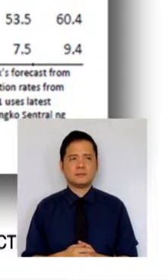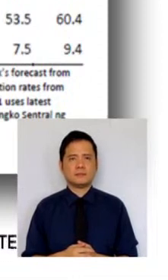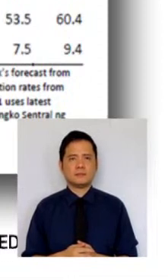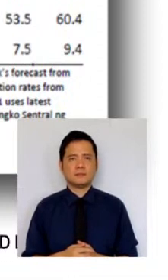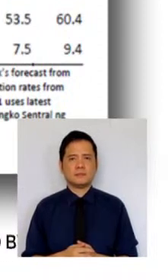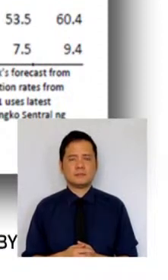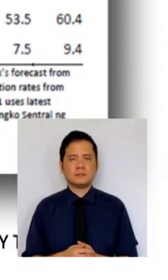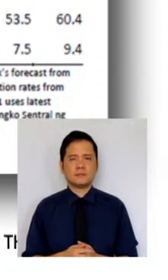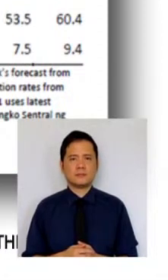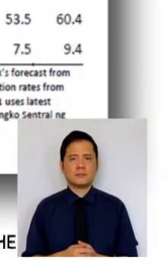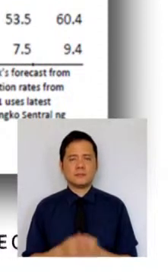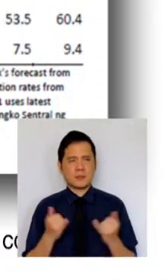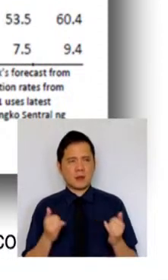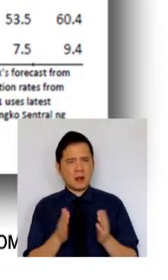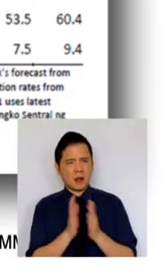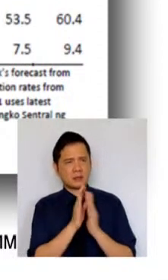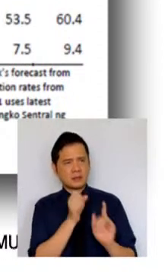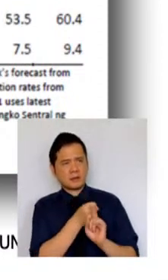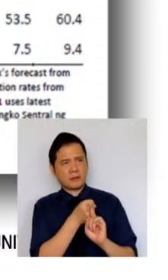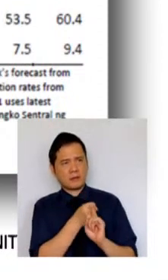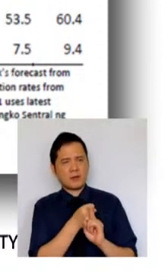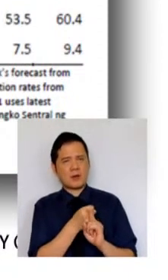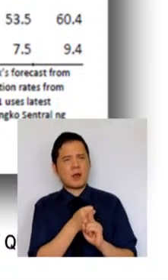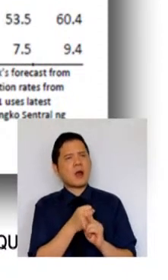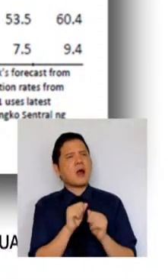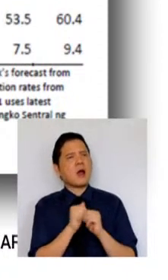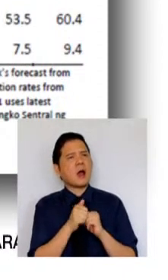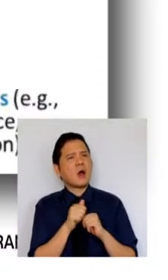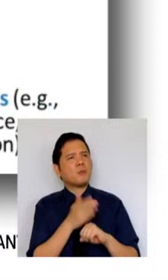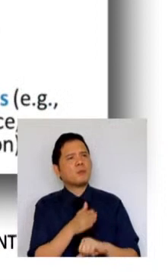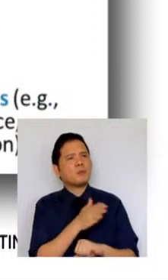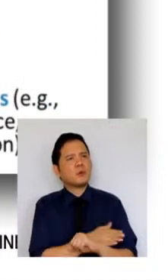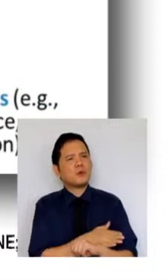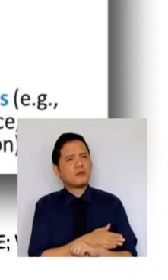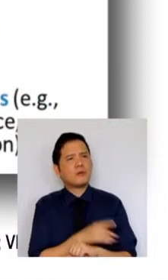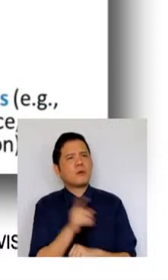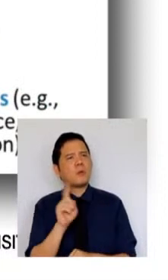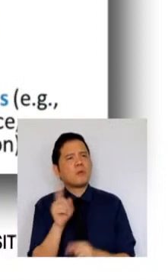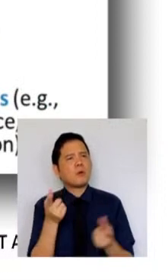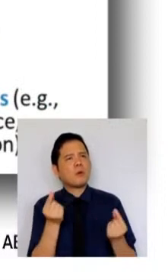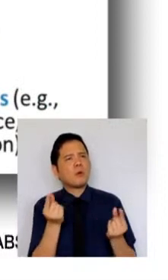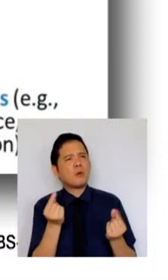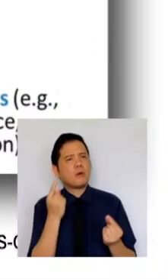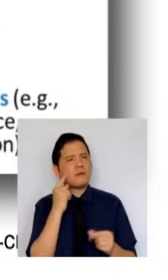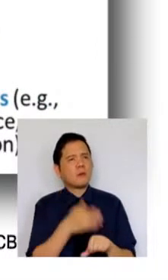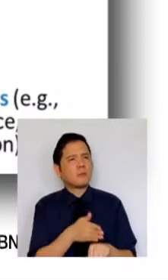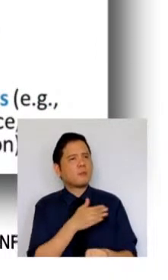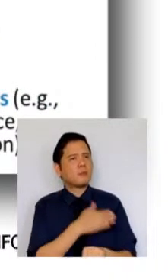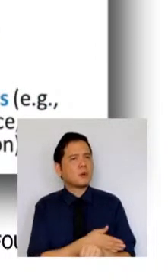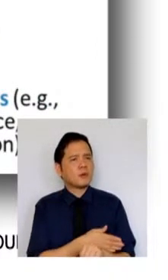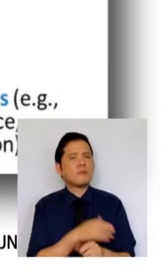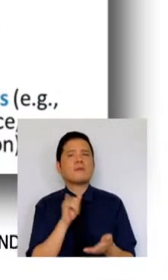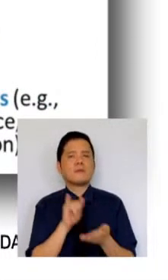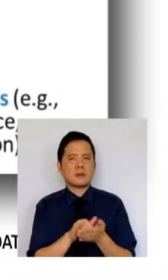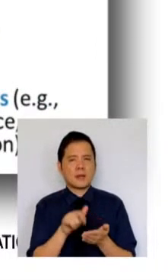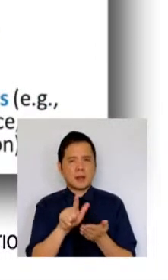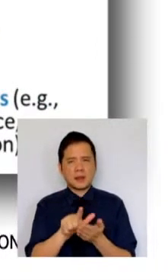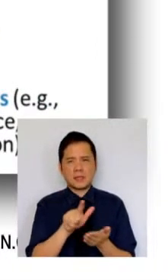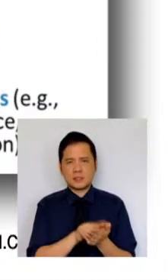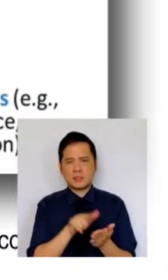We ask ourselves what could have we done better, and I think that is a lesson that we can